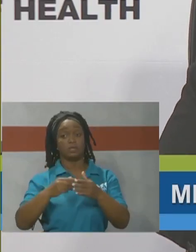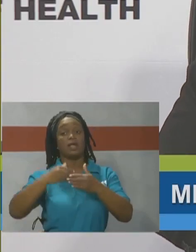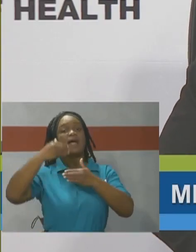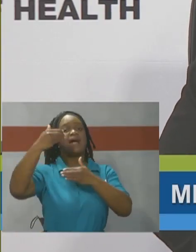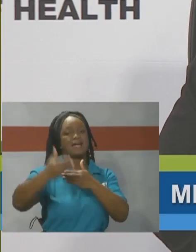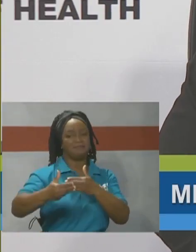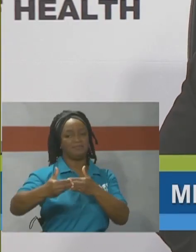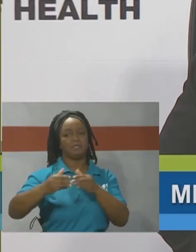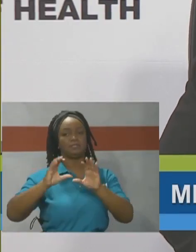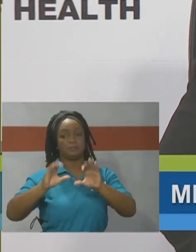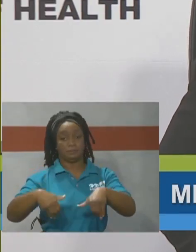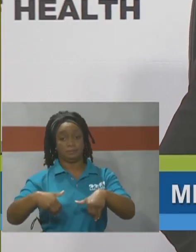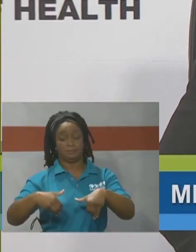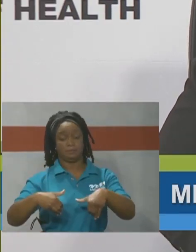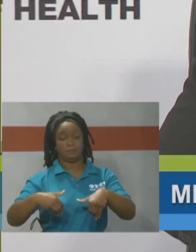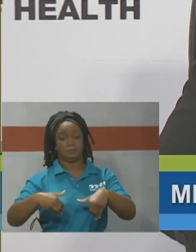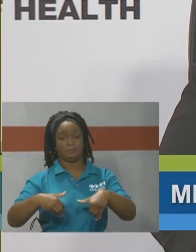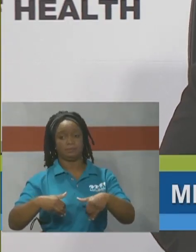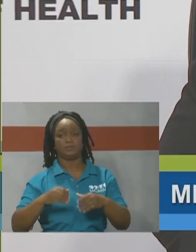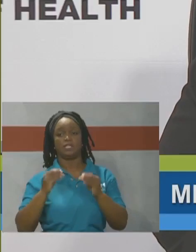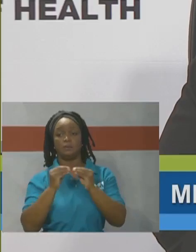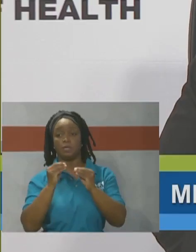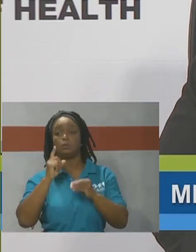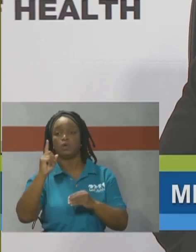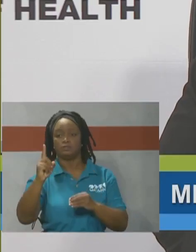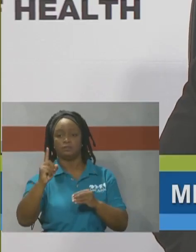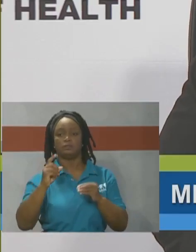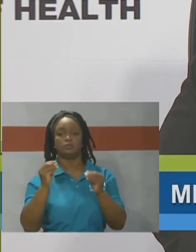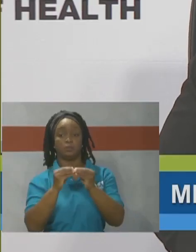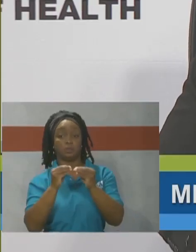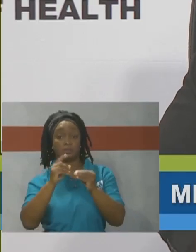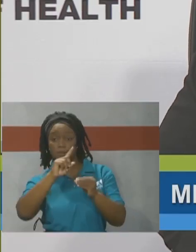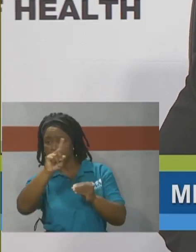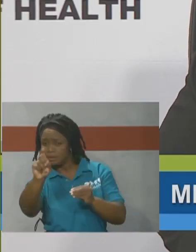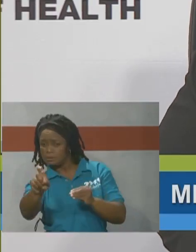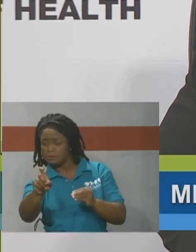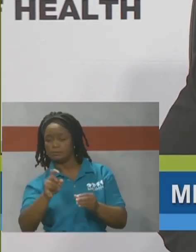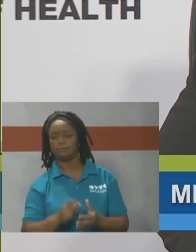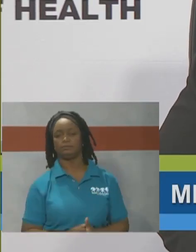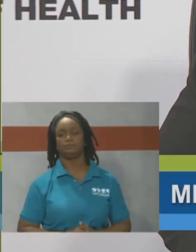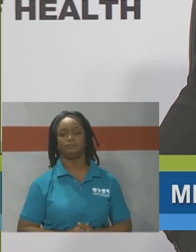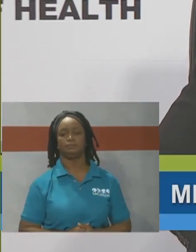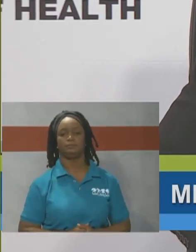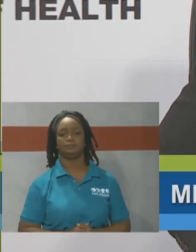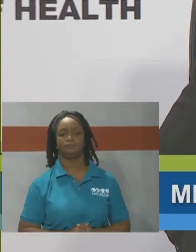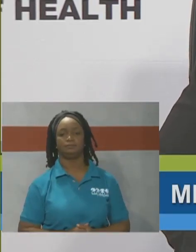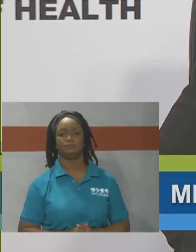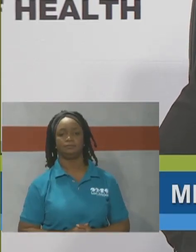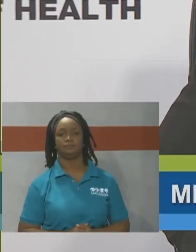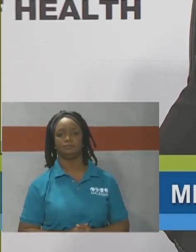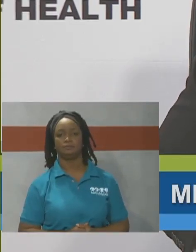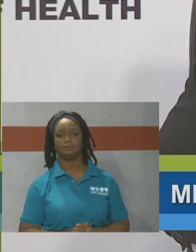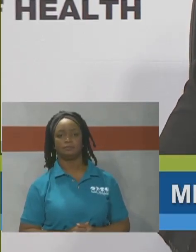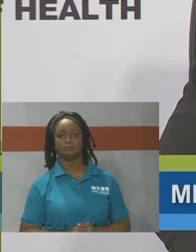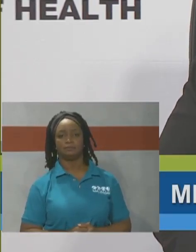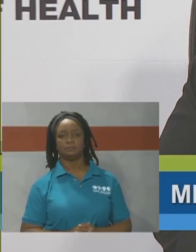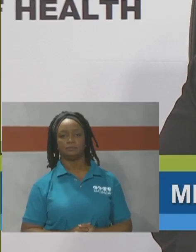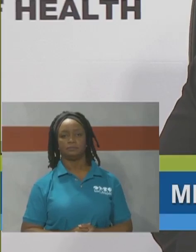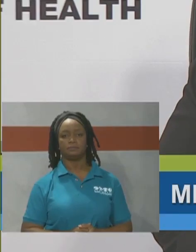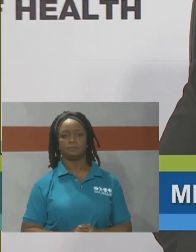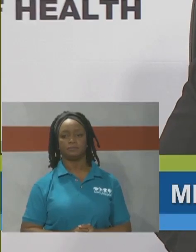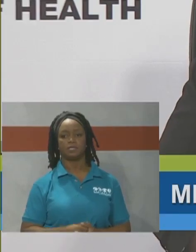questions from the media representatives as time permits. During this segment also, we'll be facilitating a